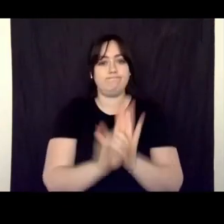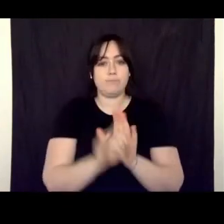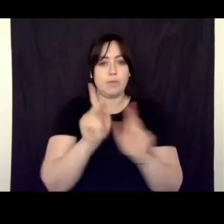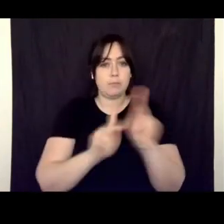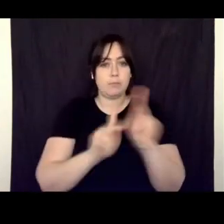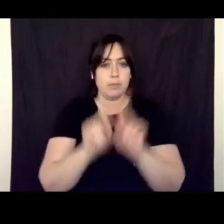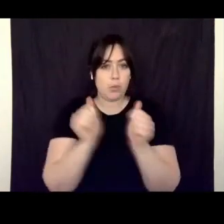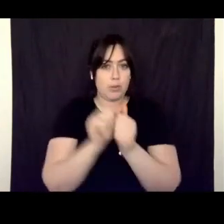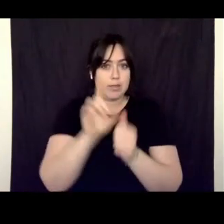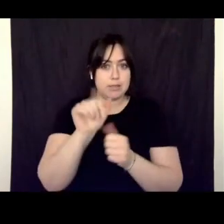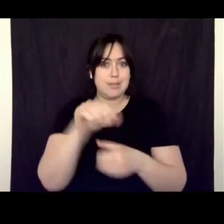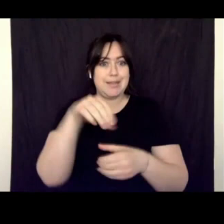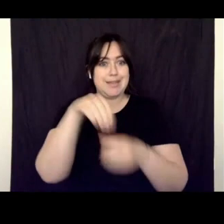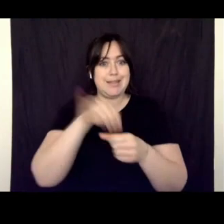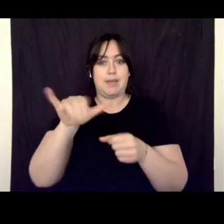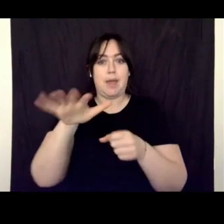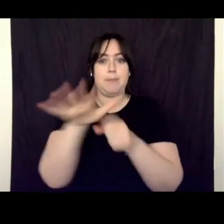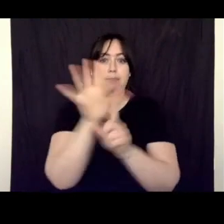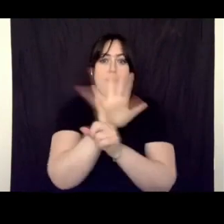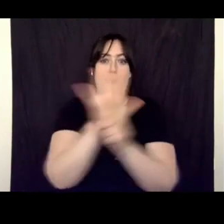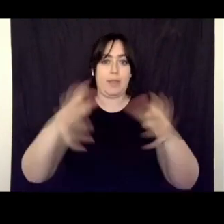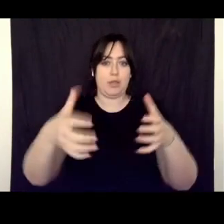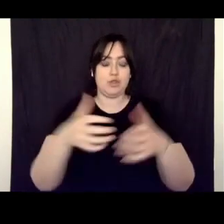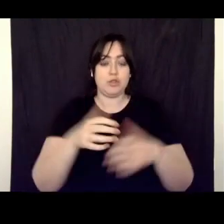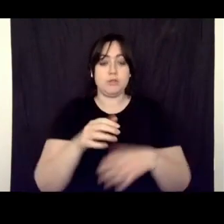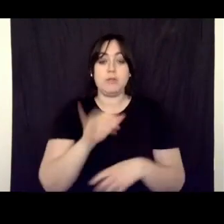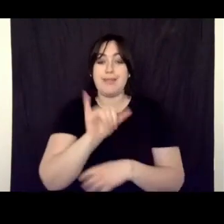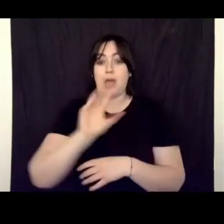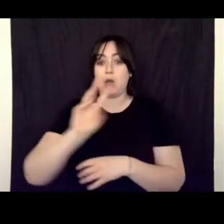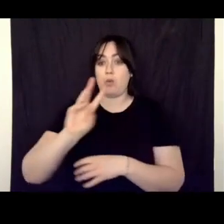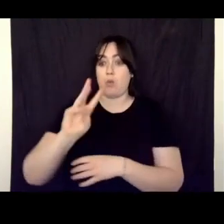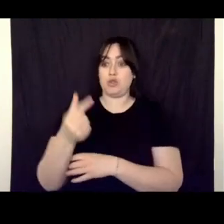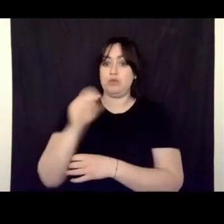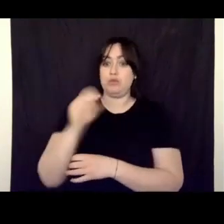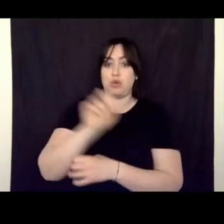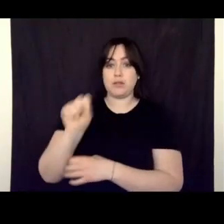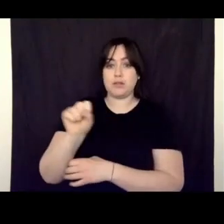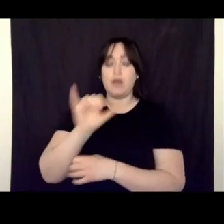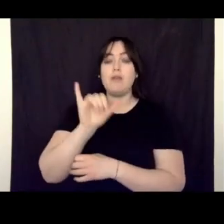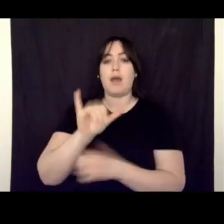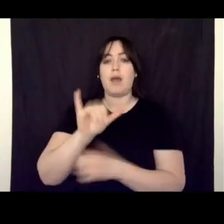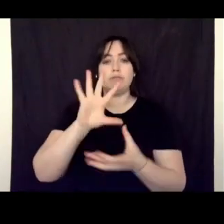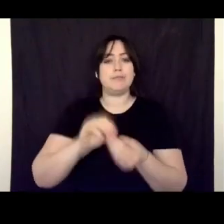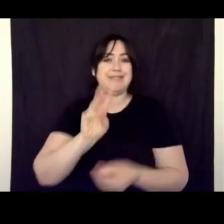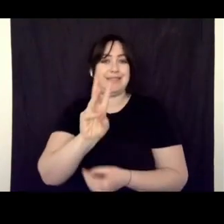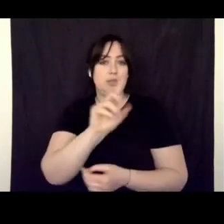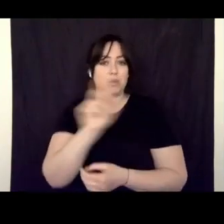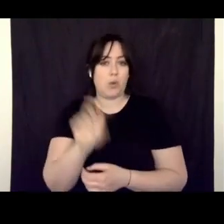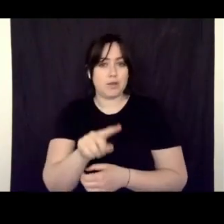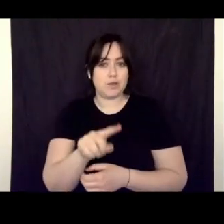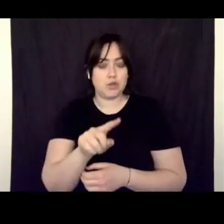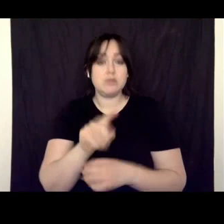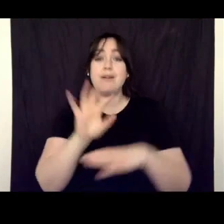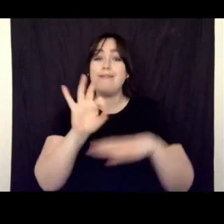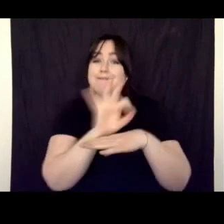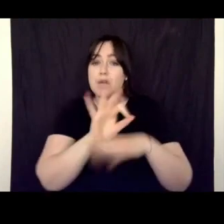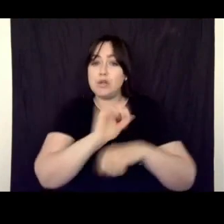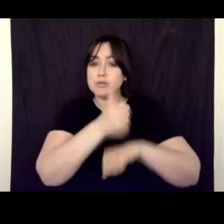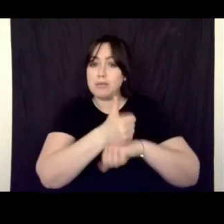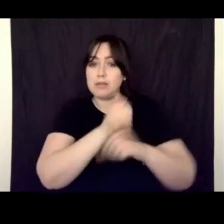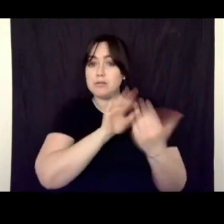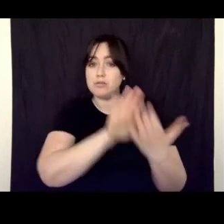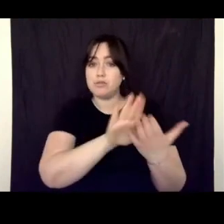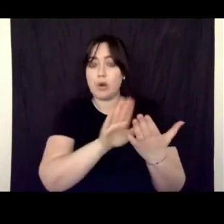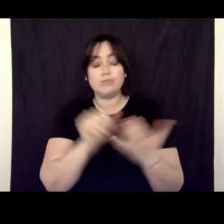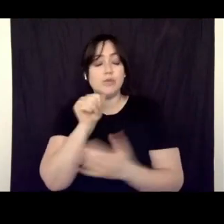population. And the Washington Group short set are those 6 questions. And they take a functionally based approach. They don't ask about